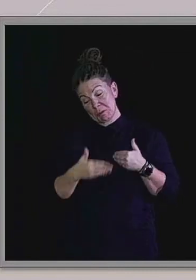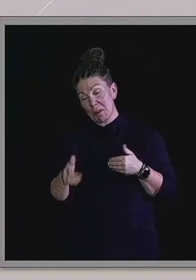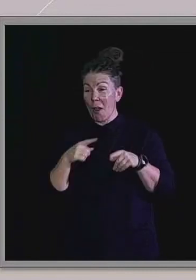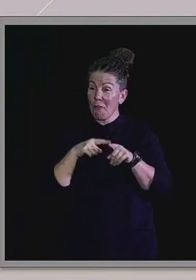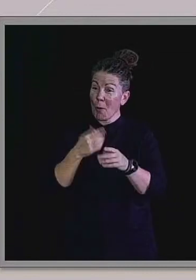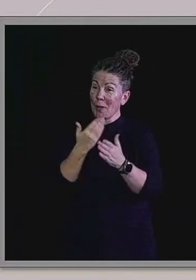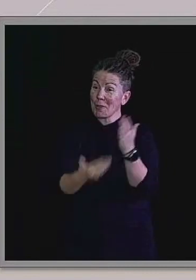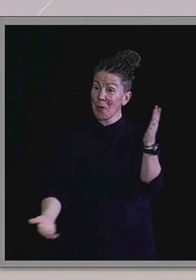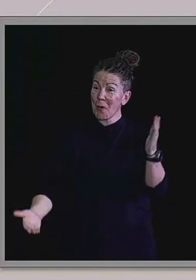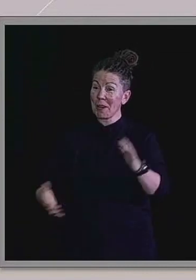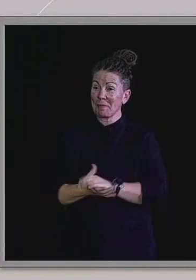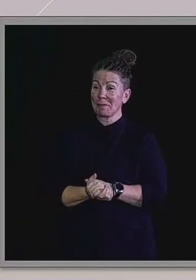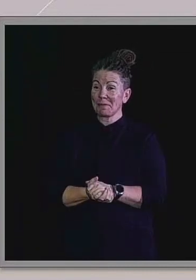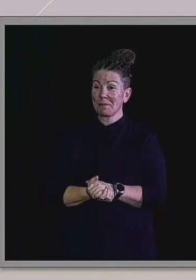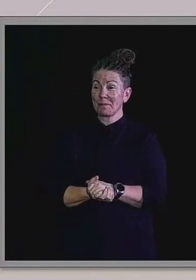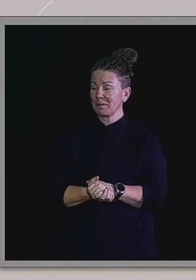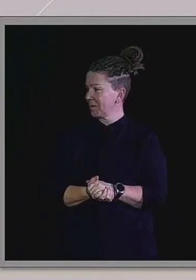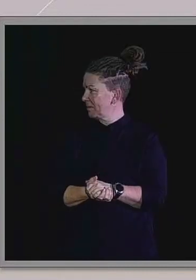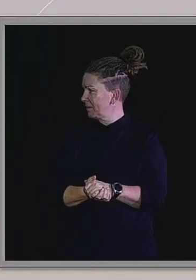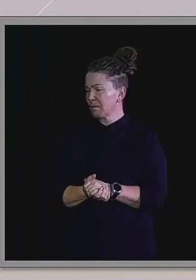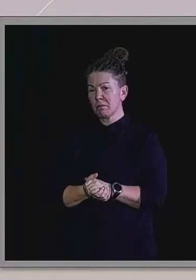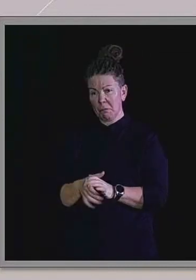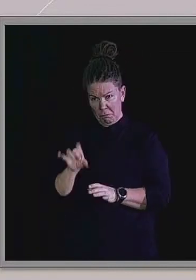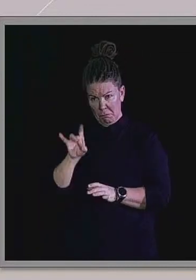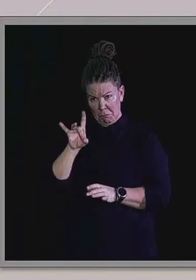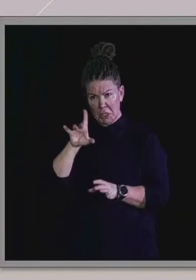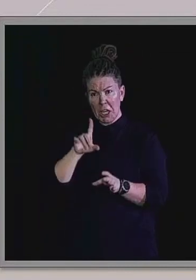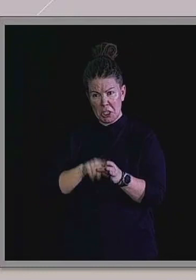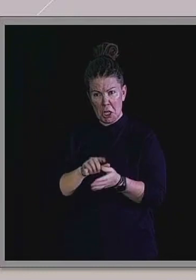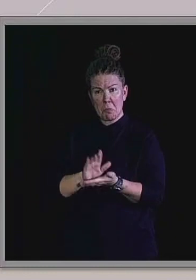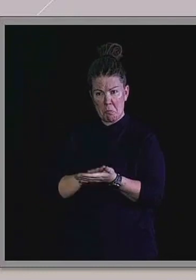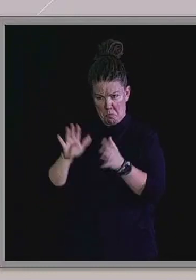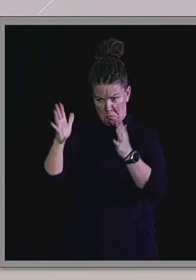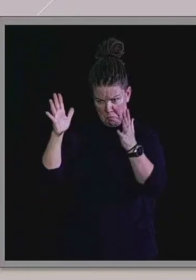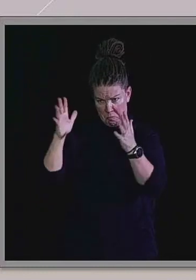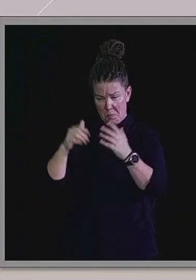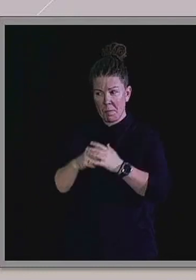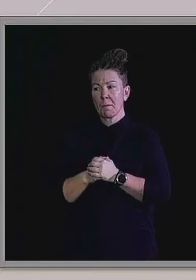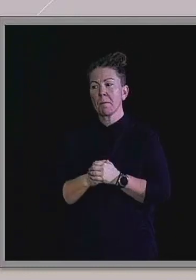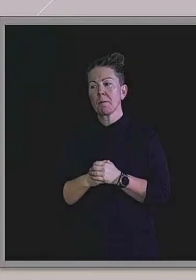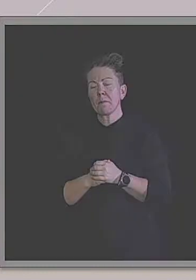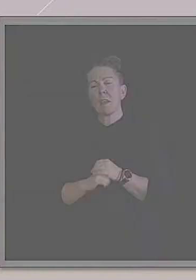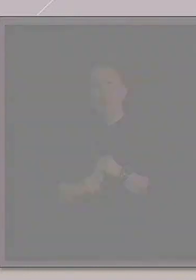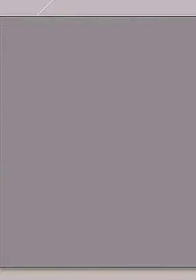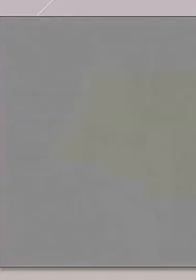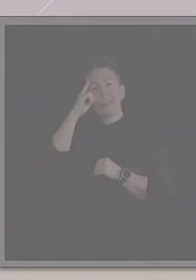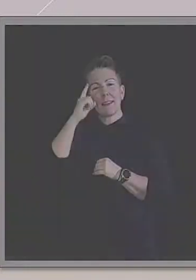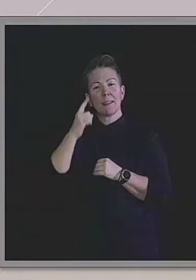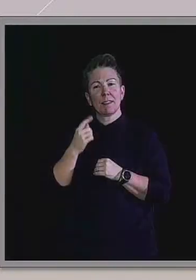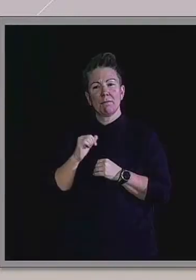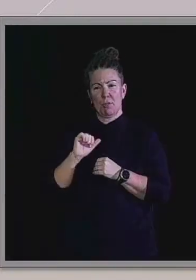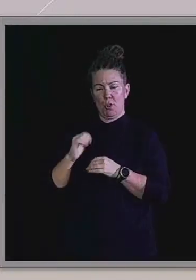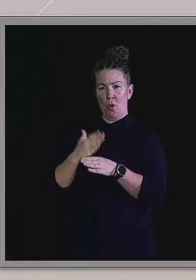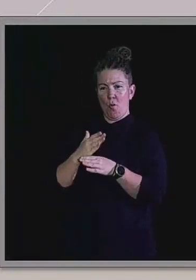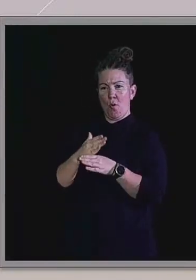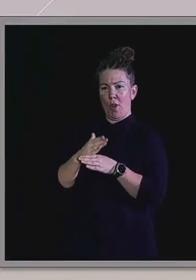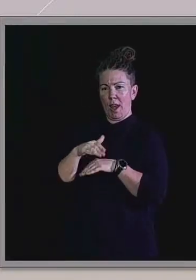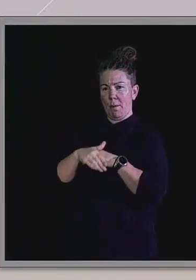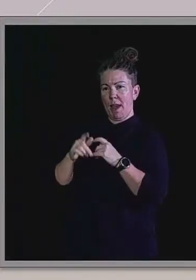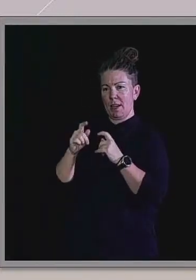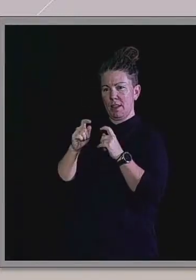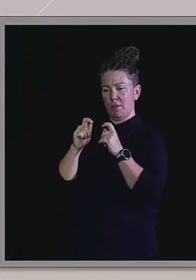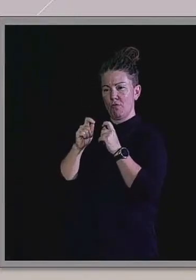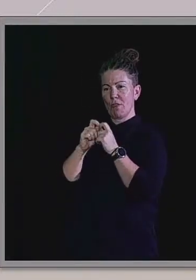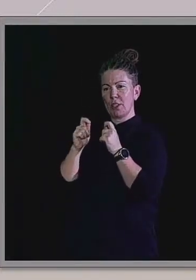I think it was 10 years well spent. And I think in that way, one way to think about your work is about resource and